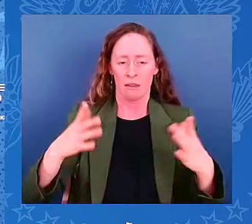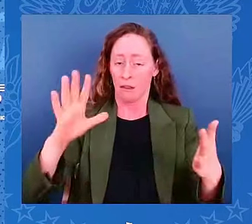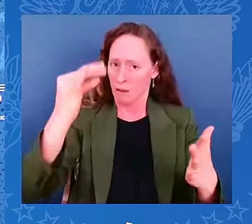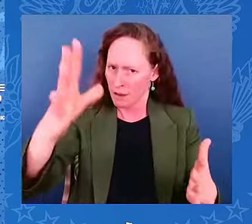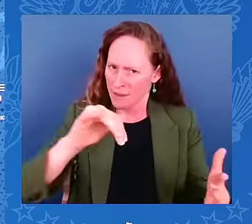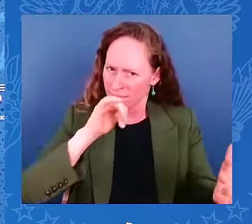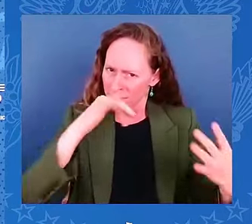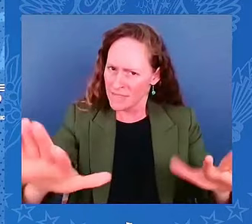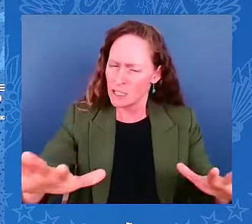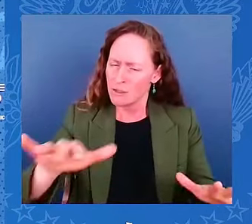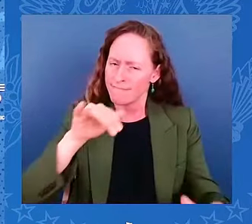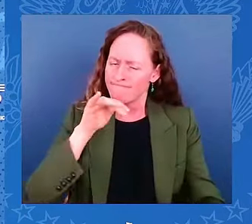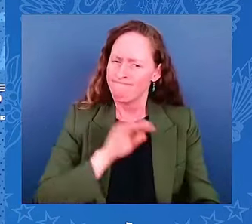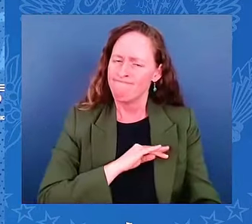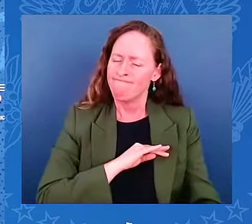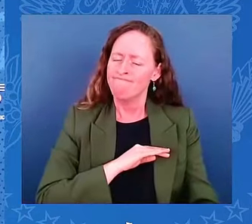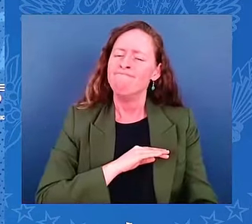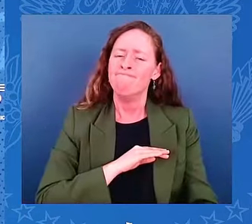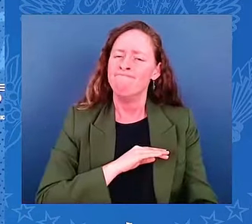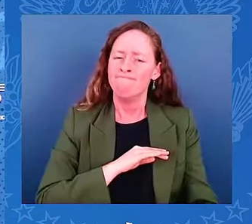Look,